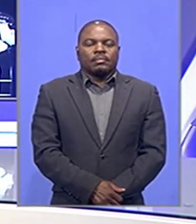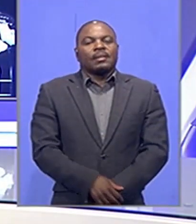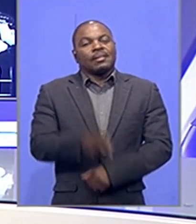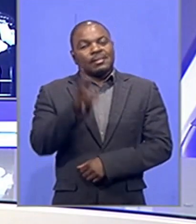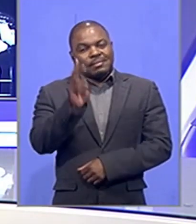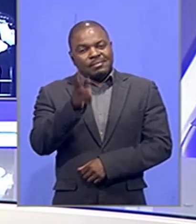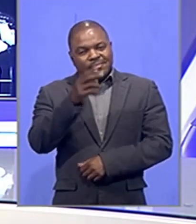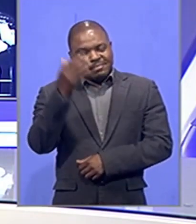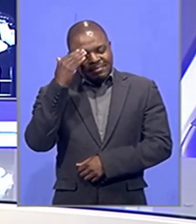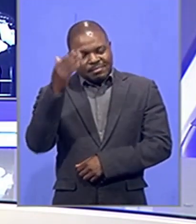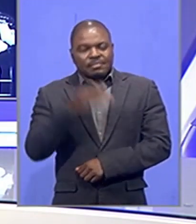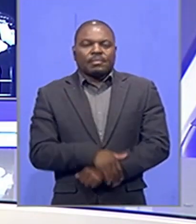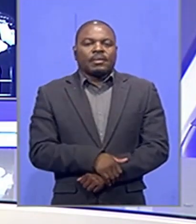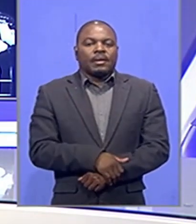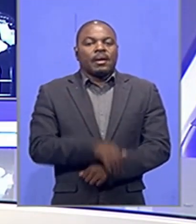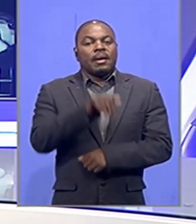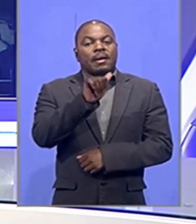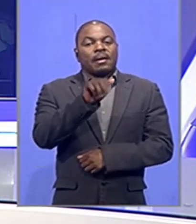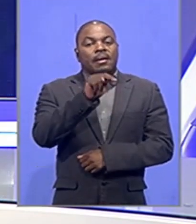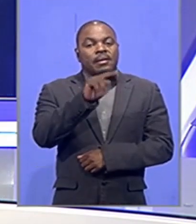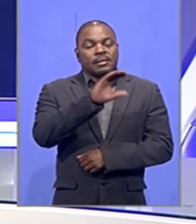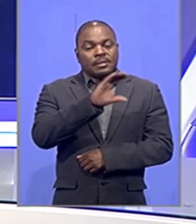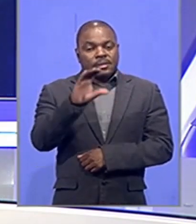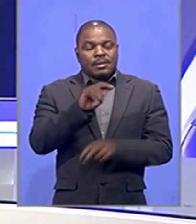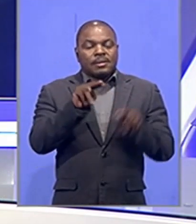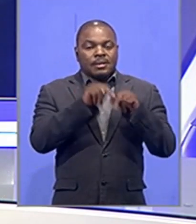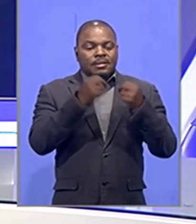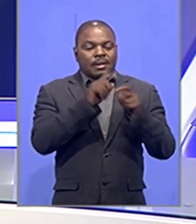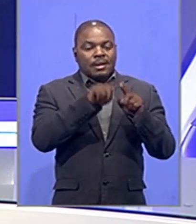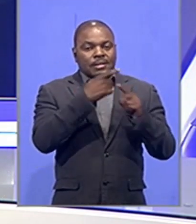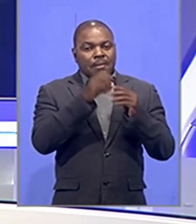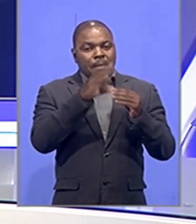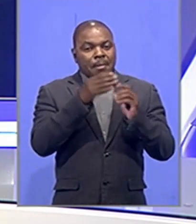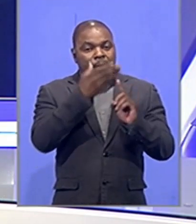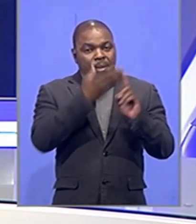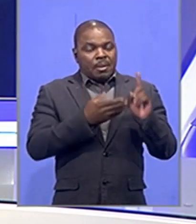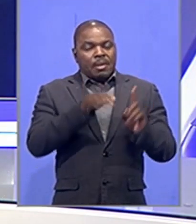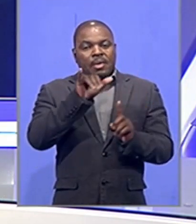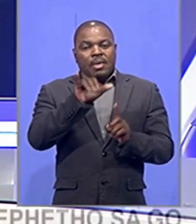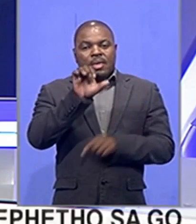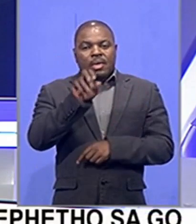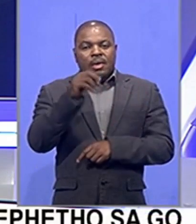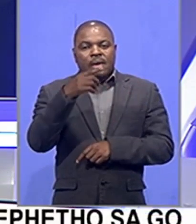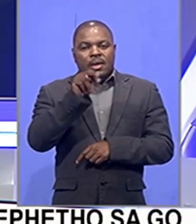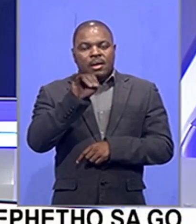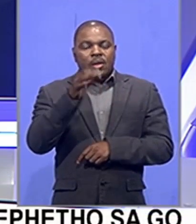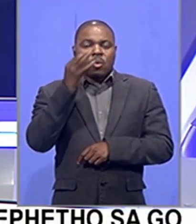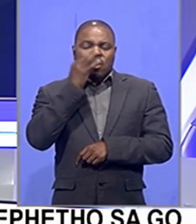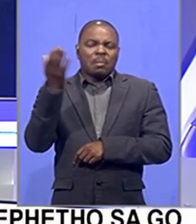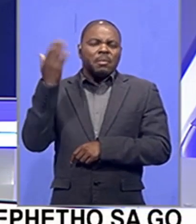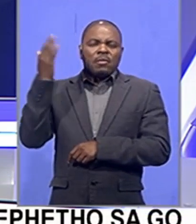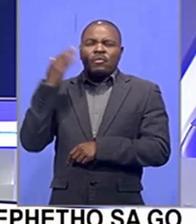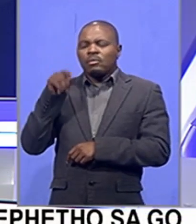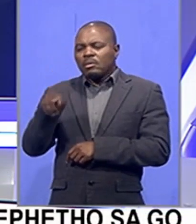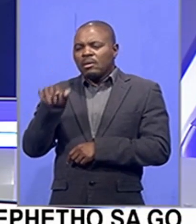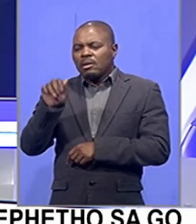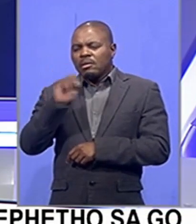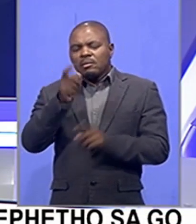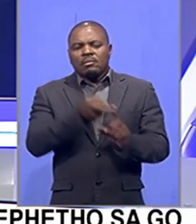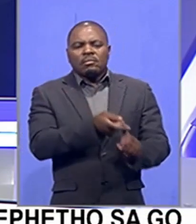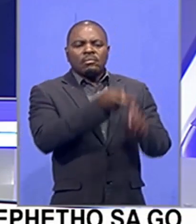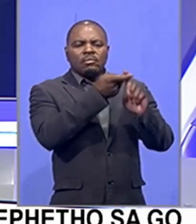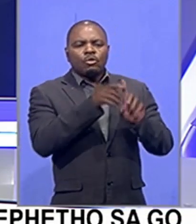Badumegare kwe motho wefu Leloko la komiti-phethiši ya bosetšhaba ya ANC Yengeni o re kgato ya peleng ya go mo thibela go phenkgišetšana